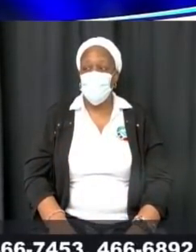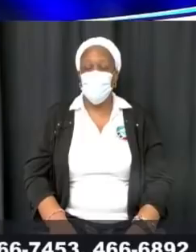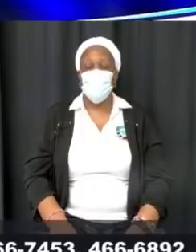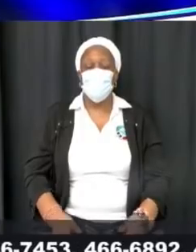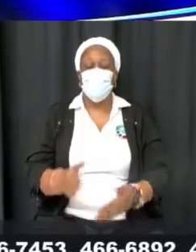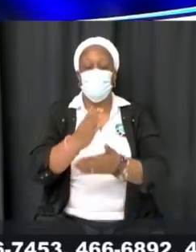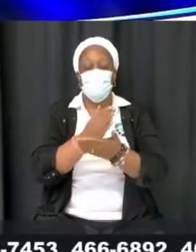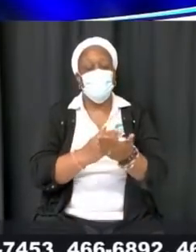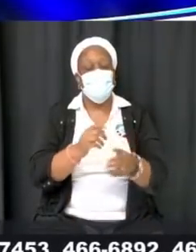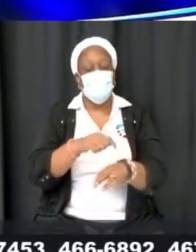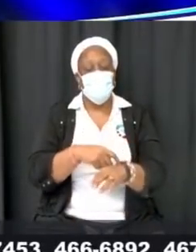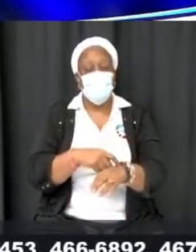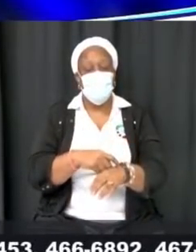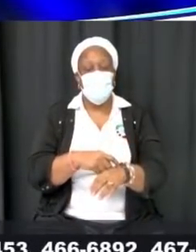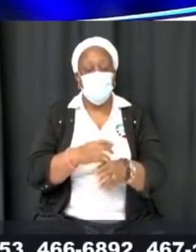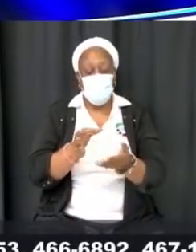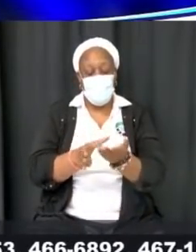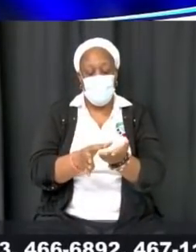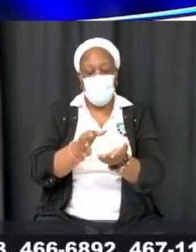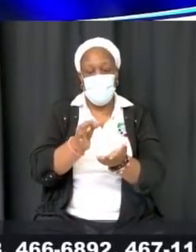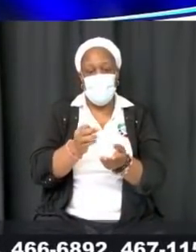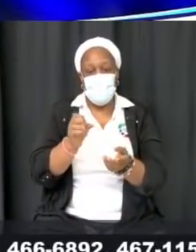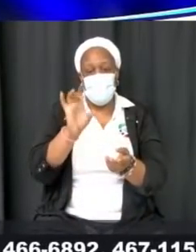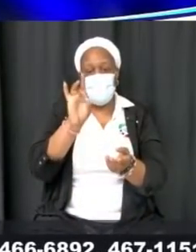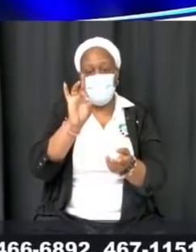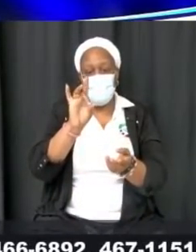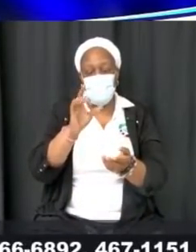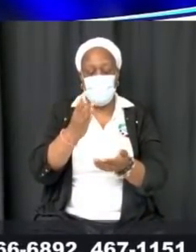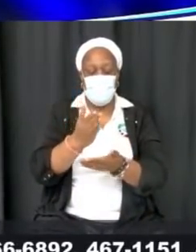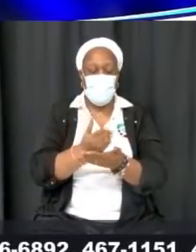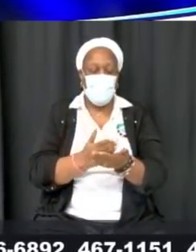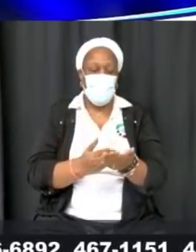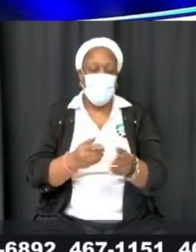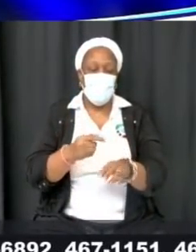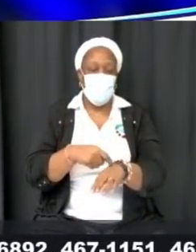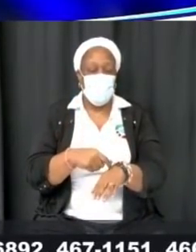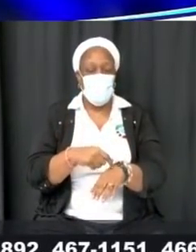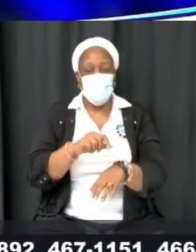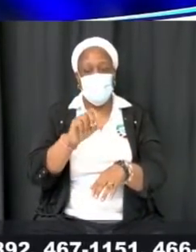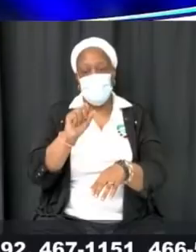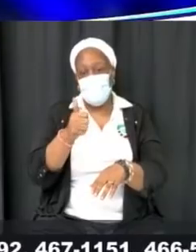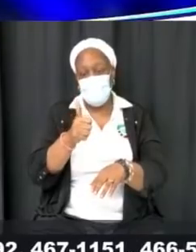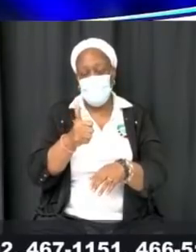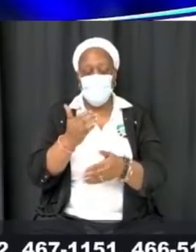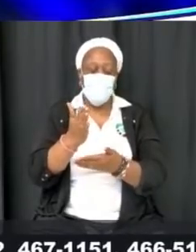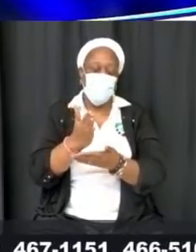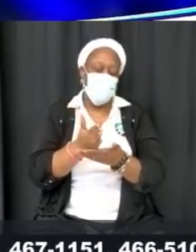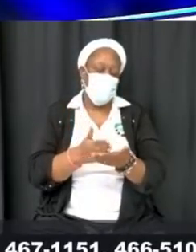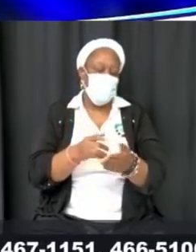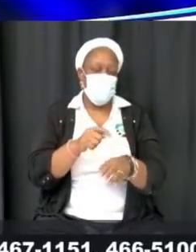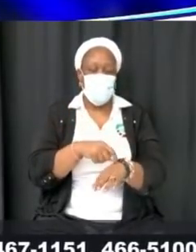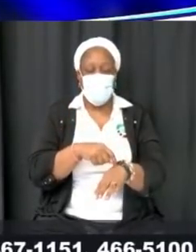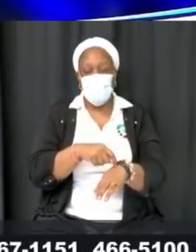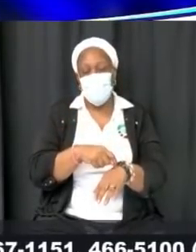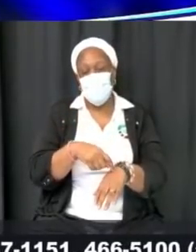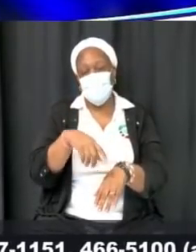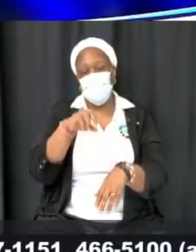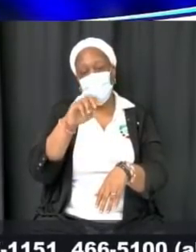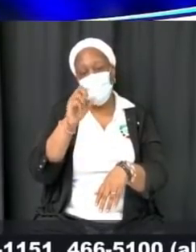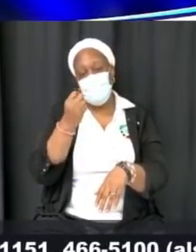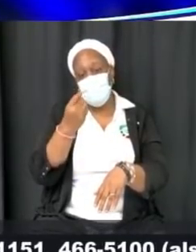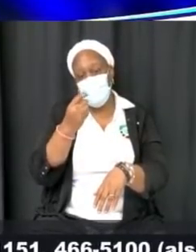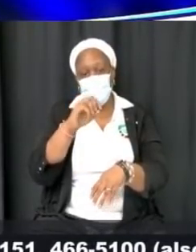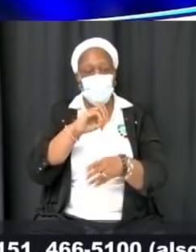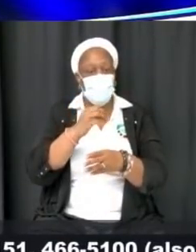doses from a vial, sometimes 10, sometimes 11, sometimes 12. And so in averaging over